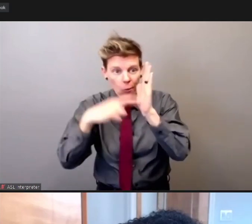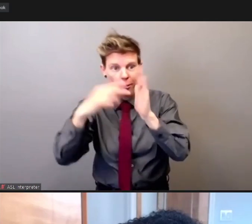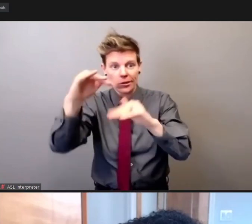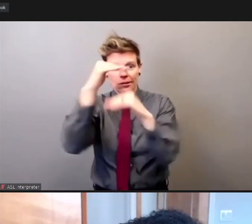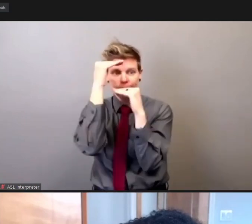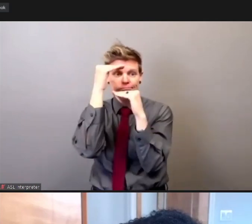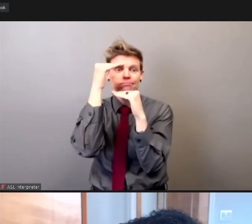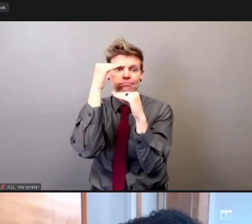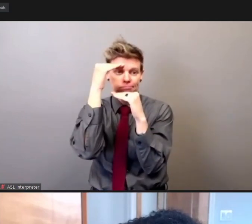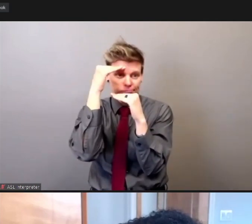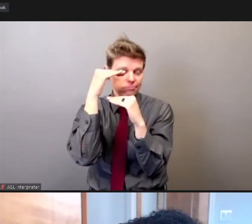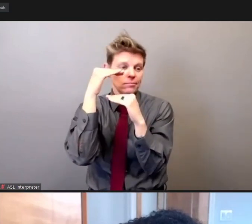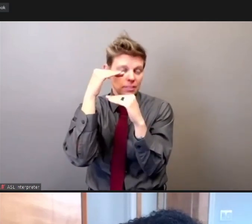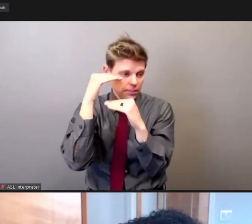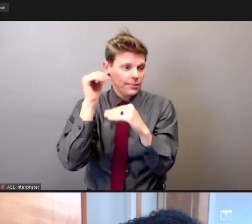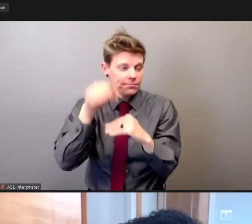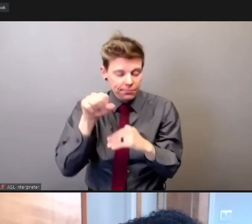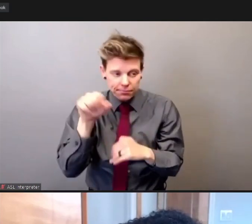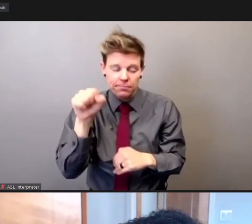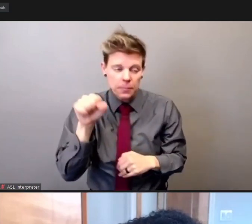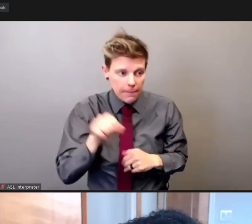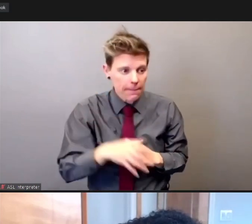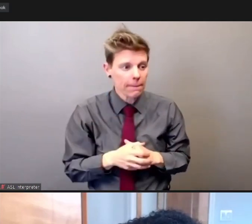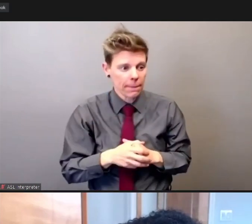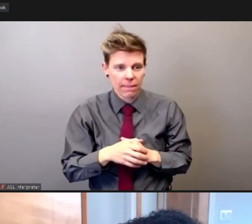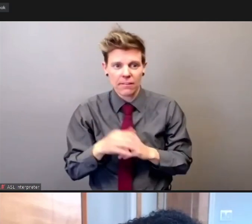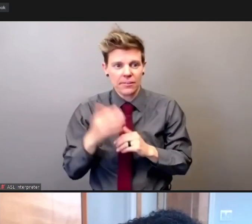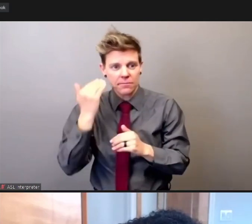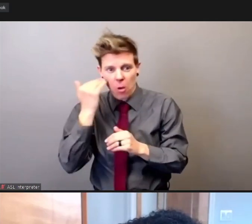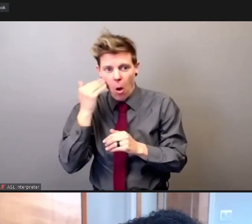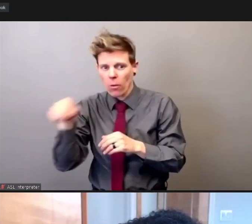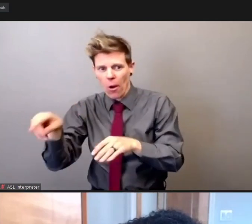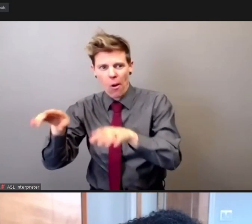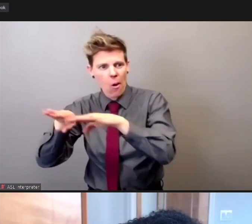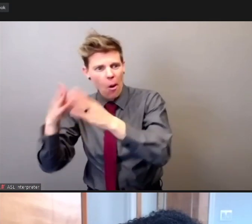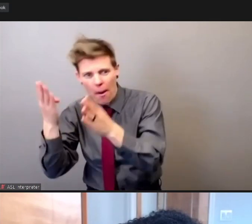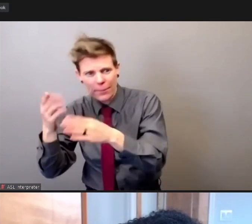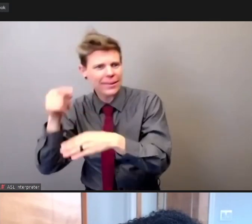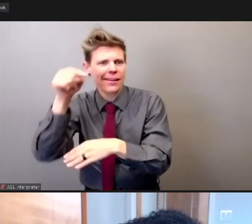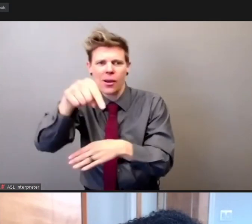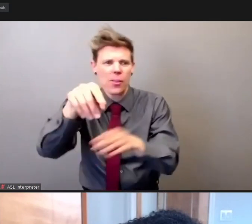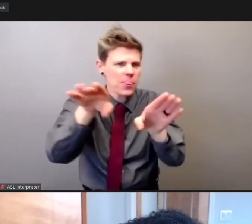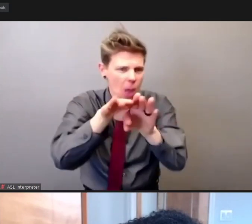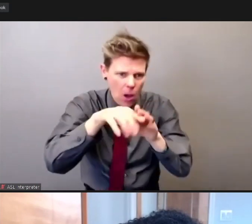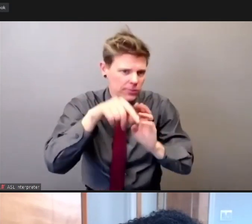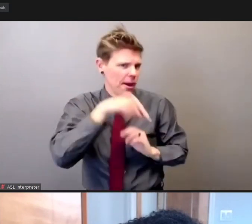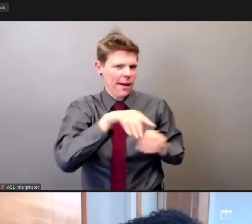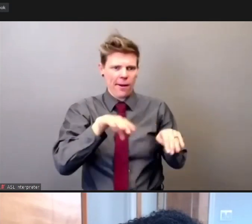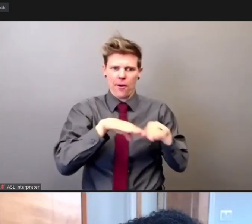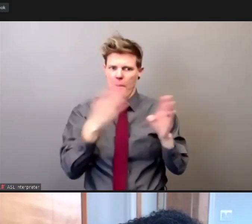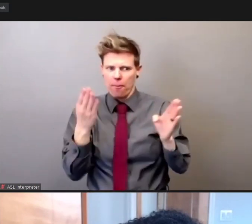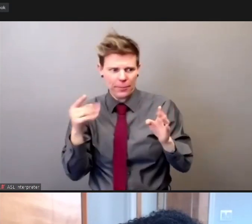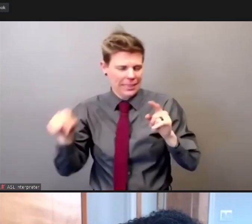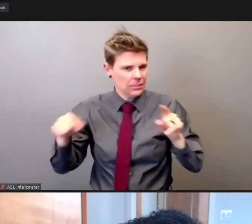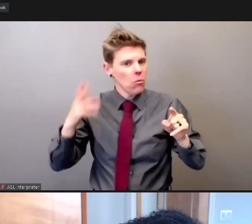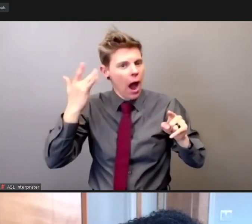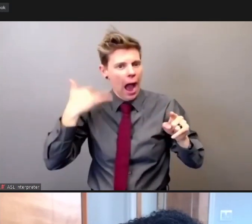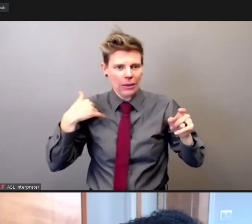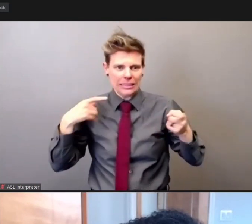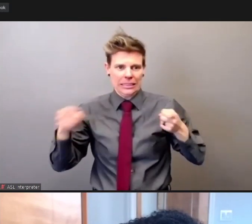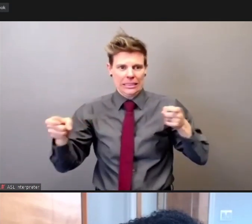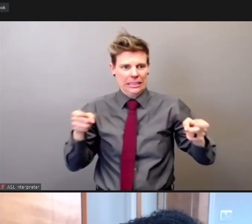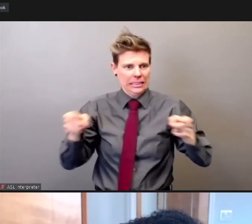open and what's not open. That's one. But we are a pretty narrowly focused at controlling the virus state because we're sicker than